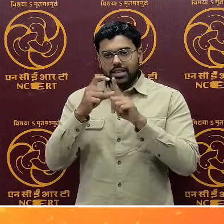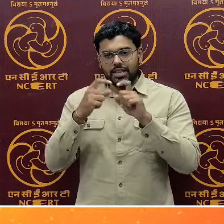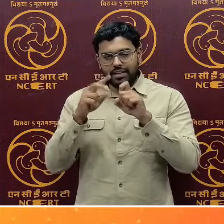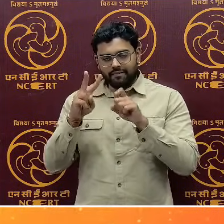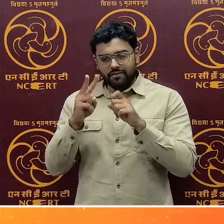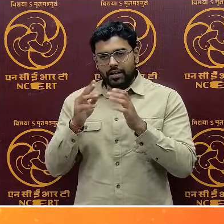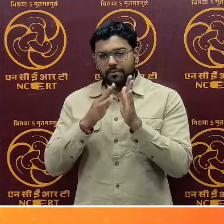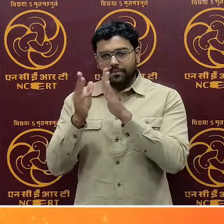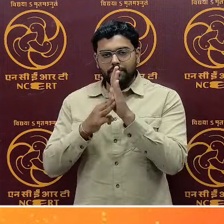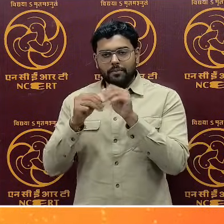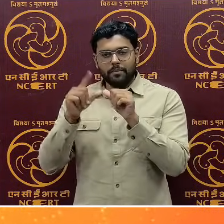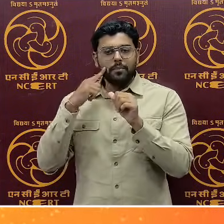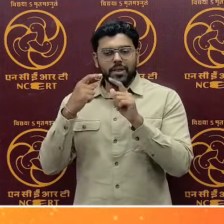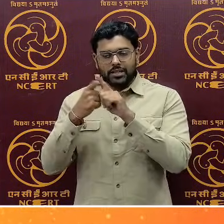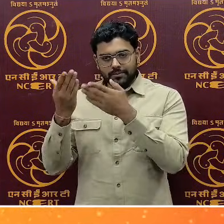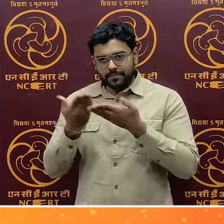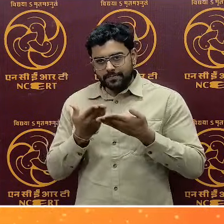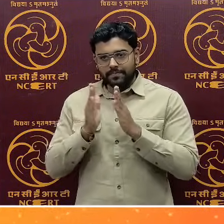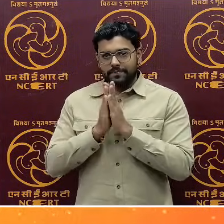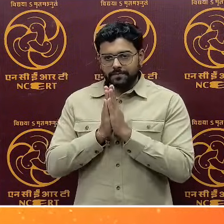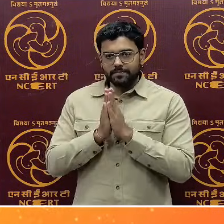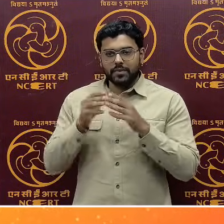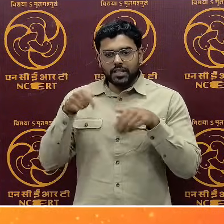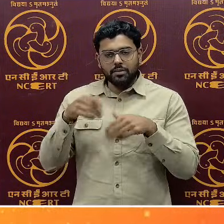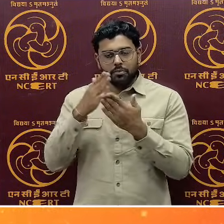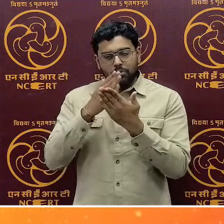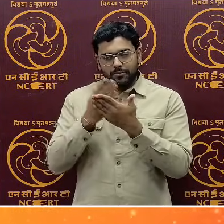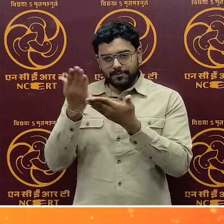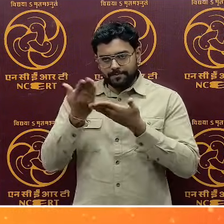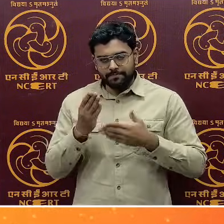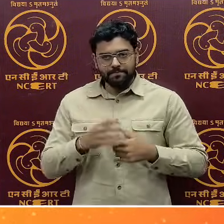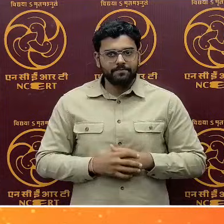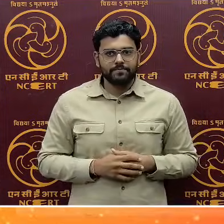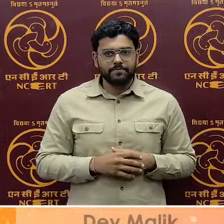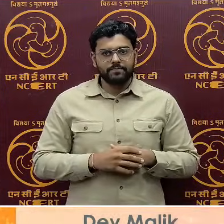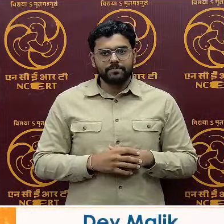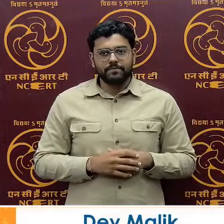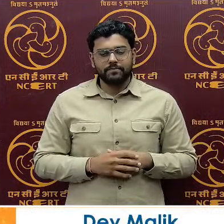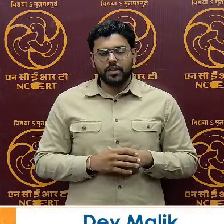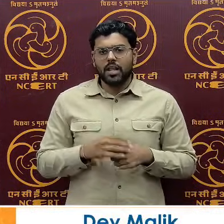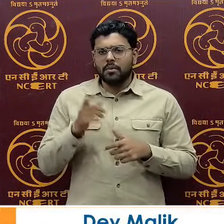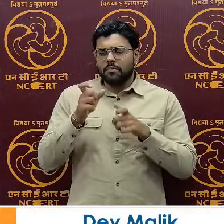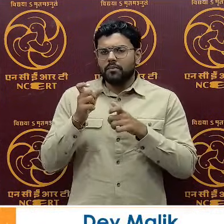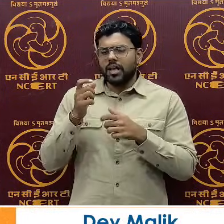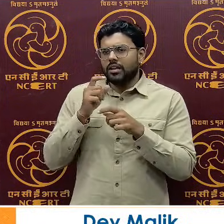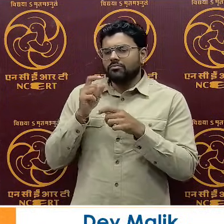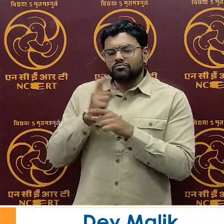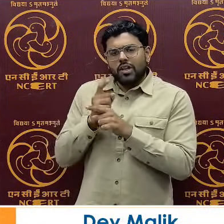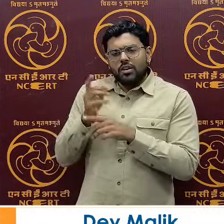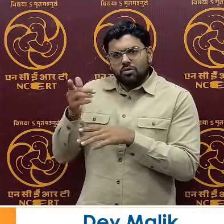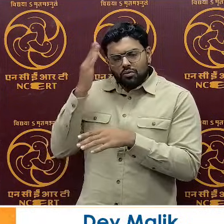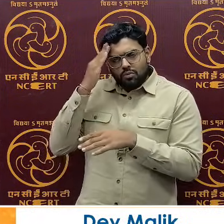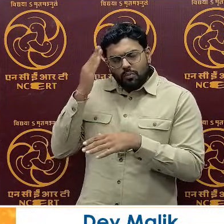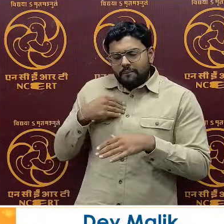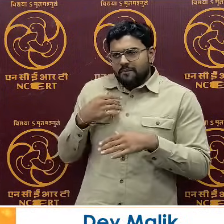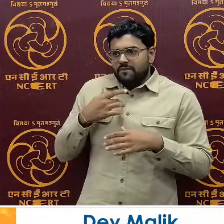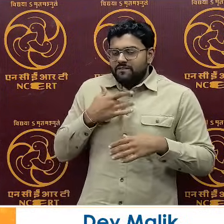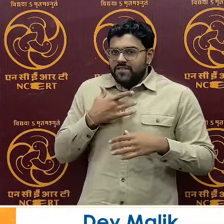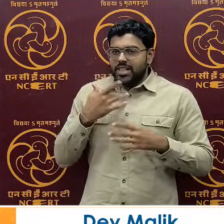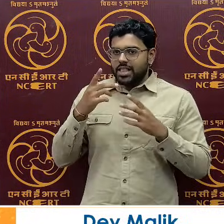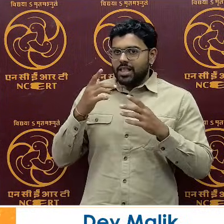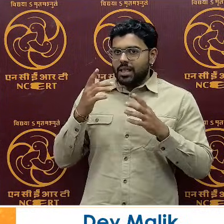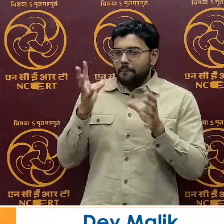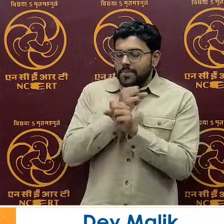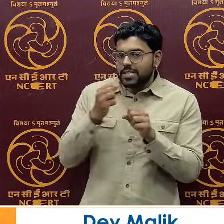Mr. Dev Malik. Dev, namaskar and very warm welcome to you too. You know what, ma'am? I'm a big fan of mysteries, you know. Wow. I